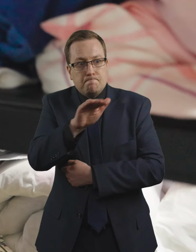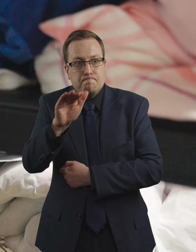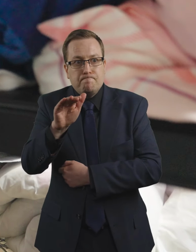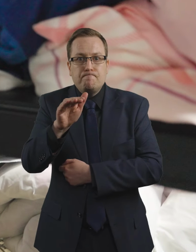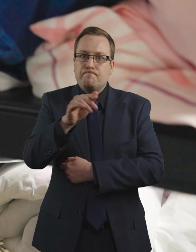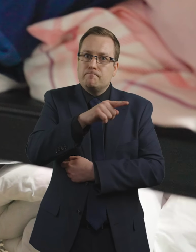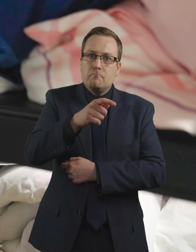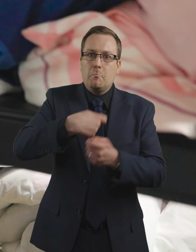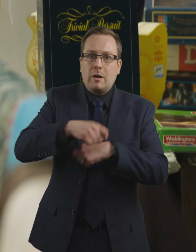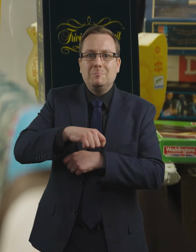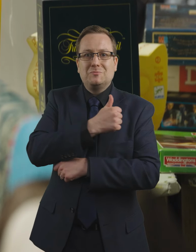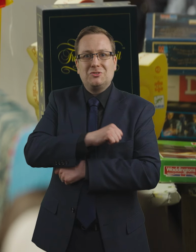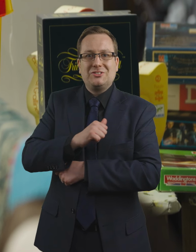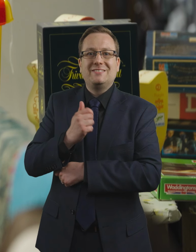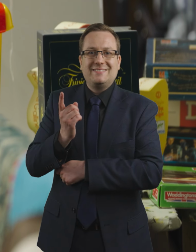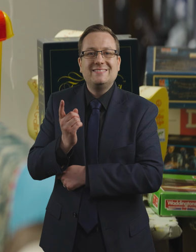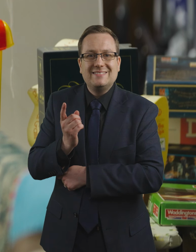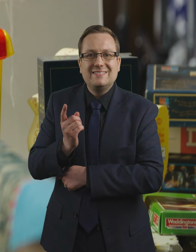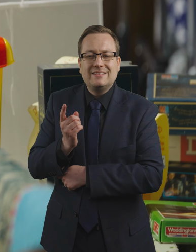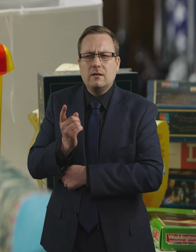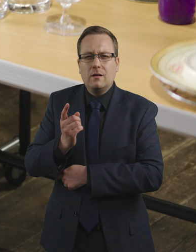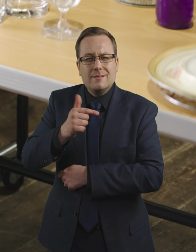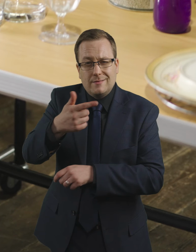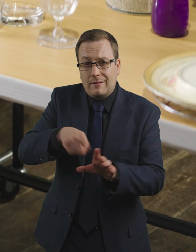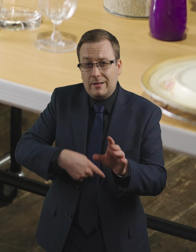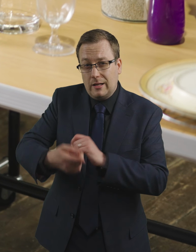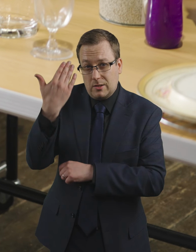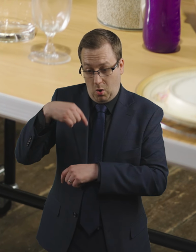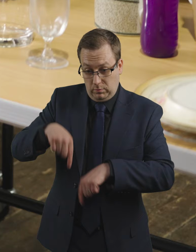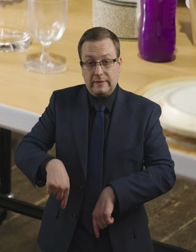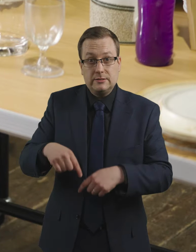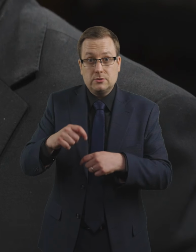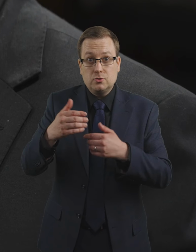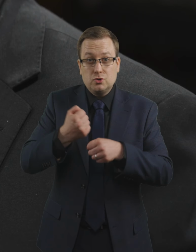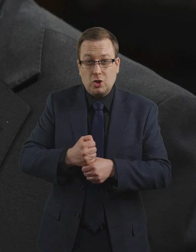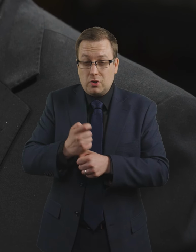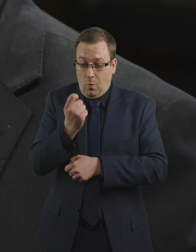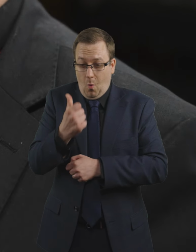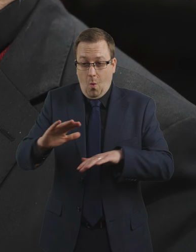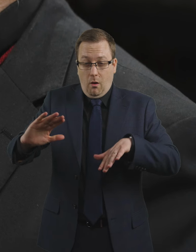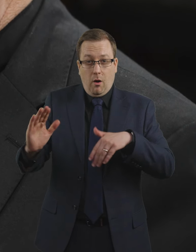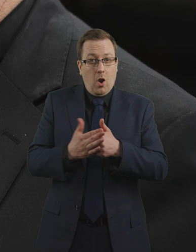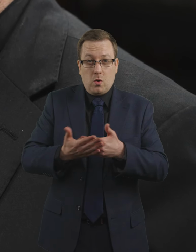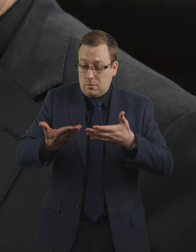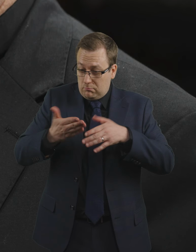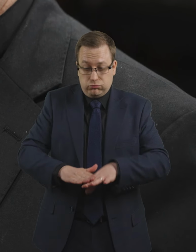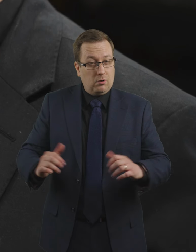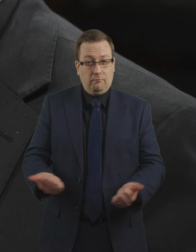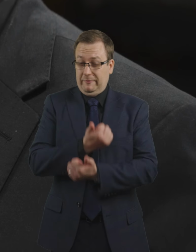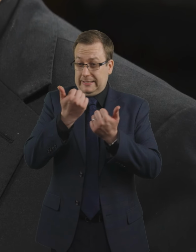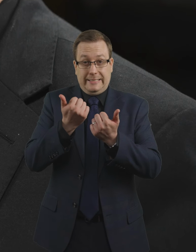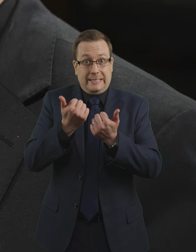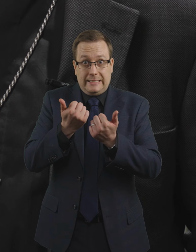Christ. Isn't it amazing that from one trestle table 7 years ago in a church that was about to close, you now see a